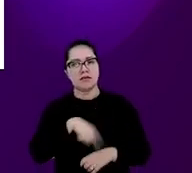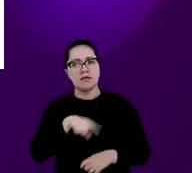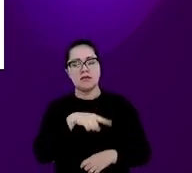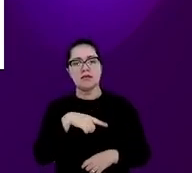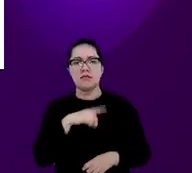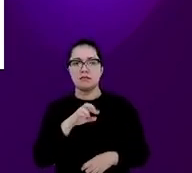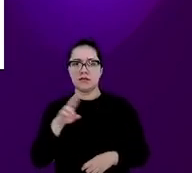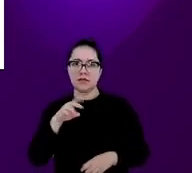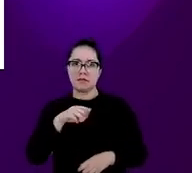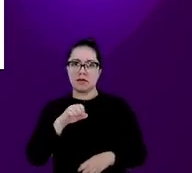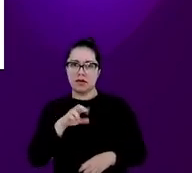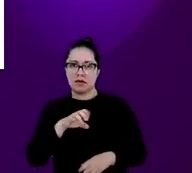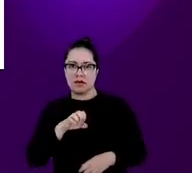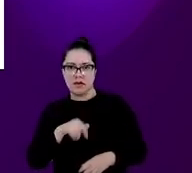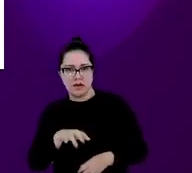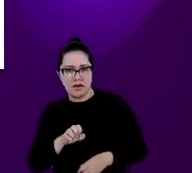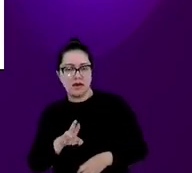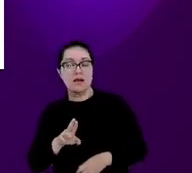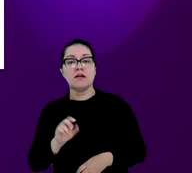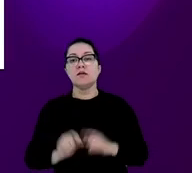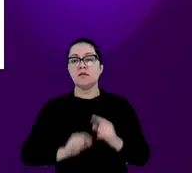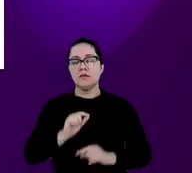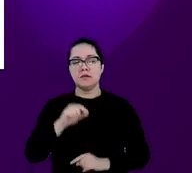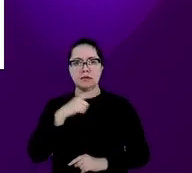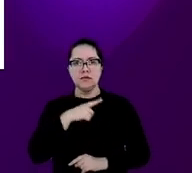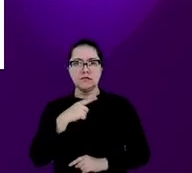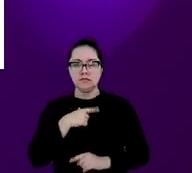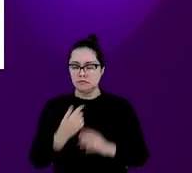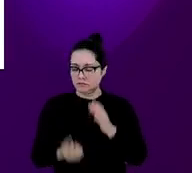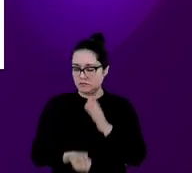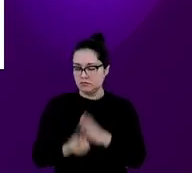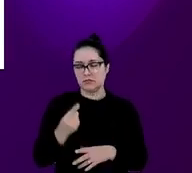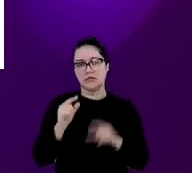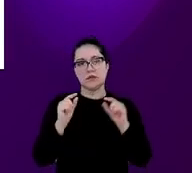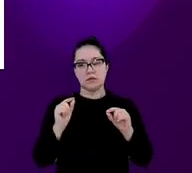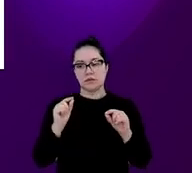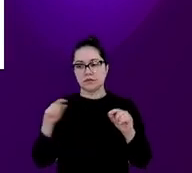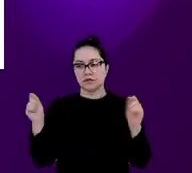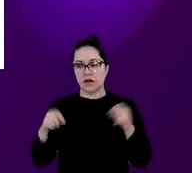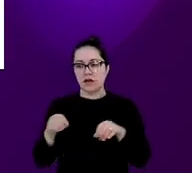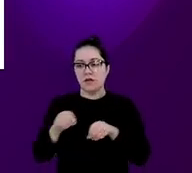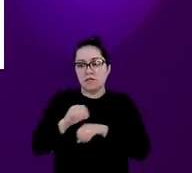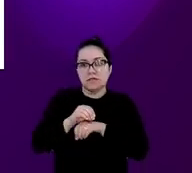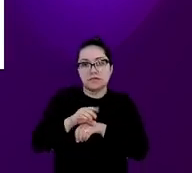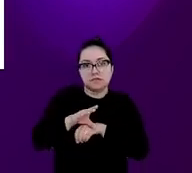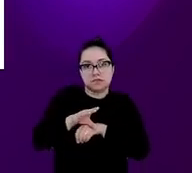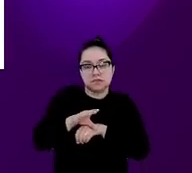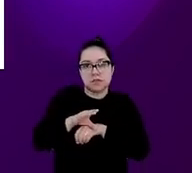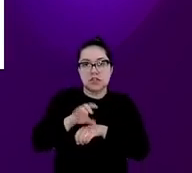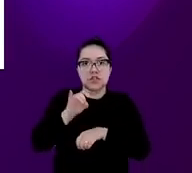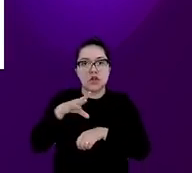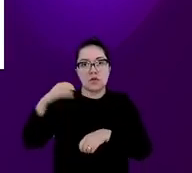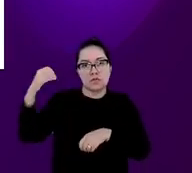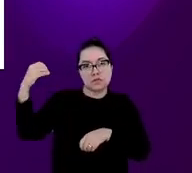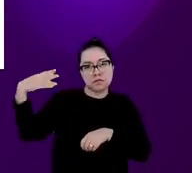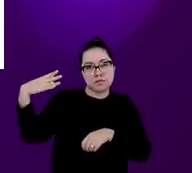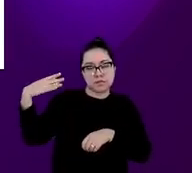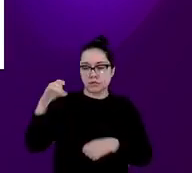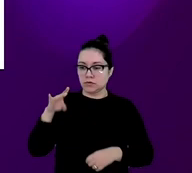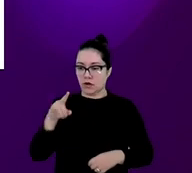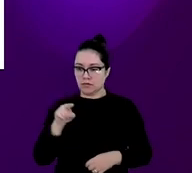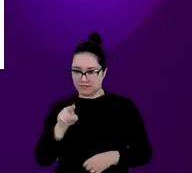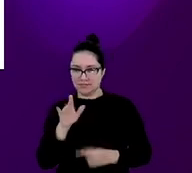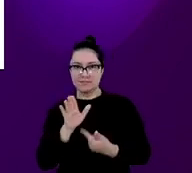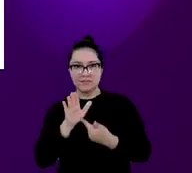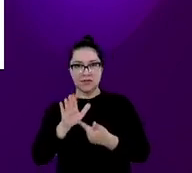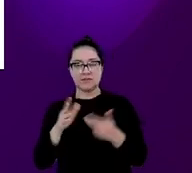light, but not only shine light in a way that are not precise, but in a way